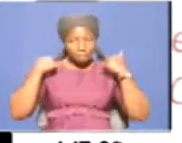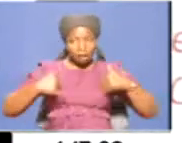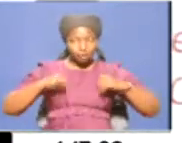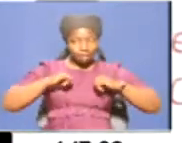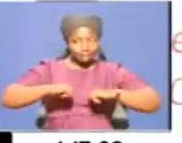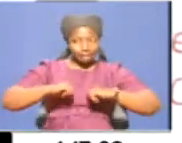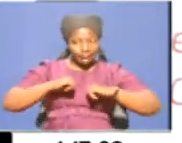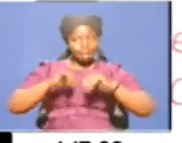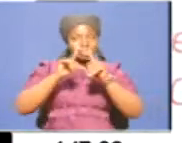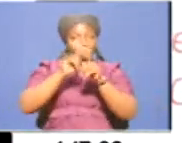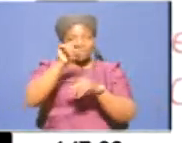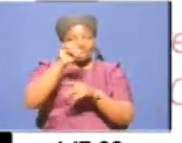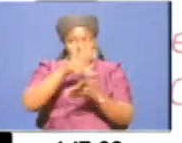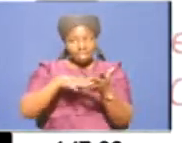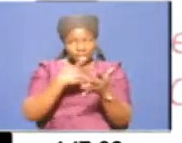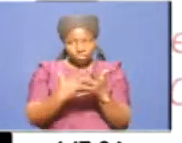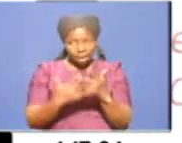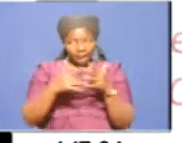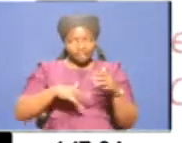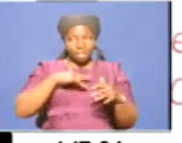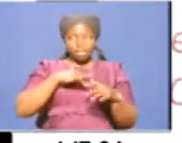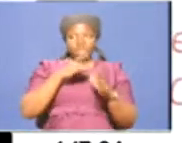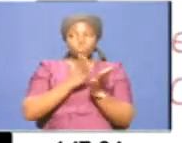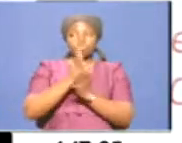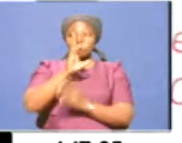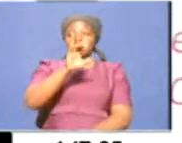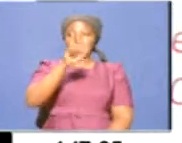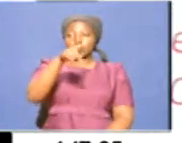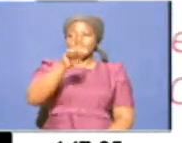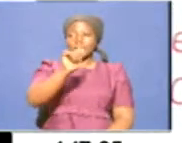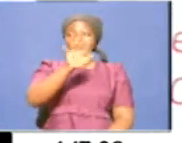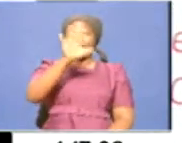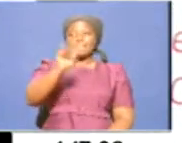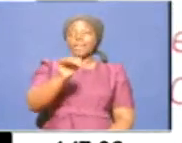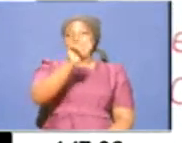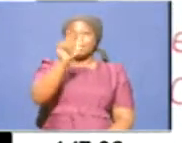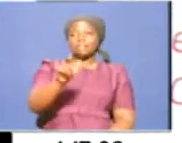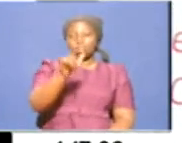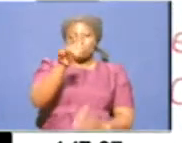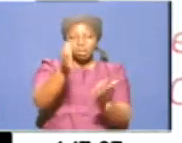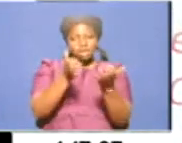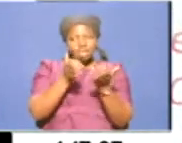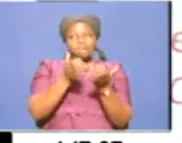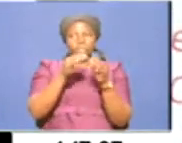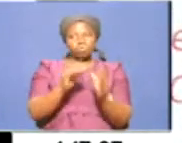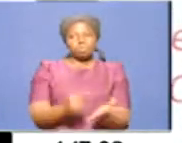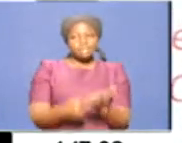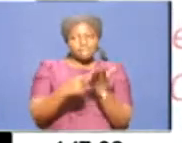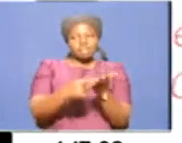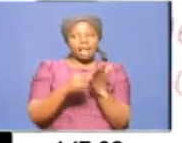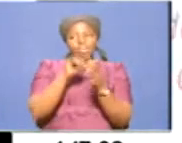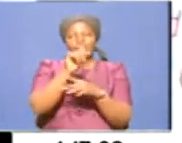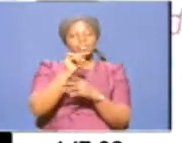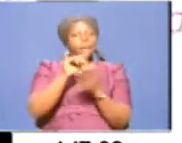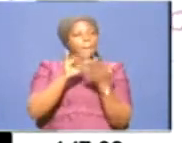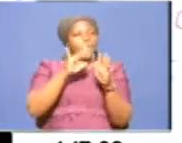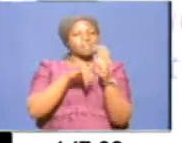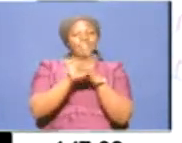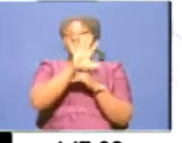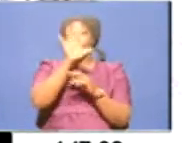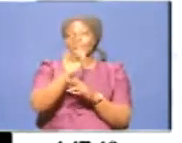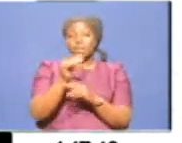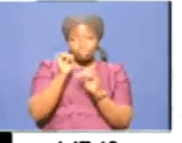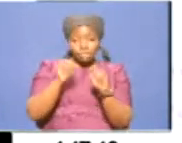I felt through the CPA Africa region that we need to actually advance this discussion in Africa region. As you can see, we